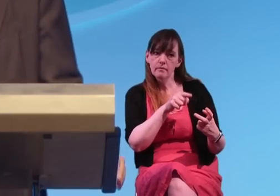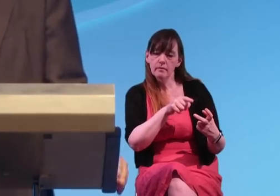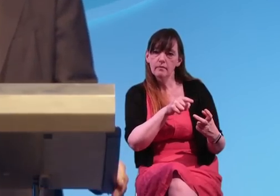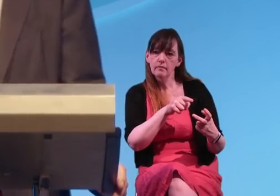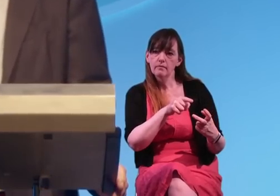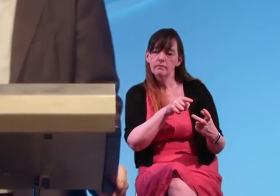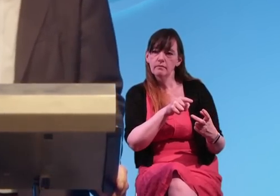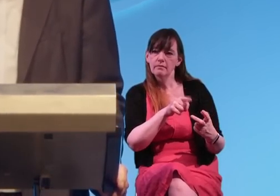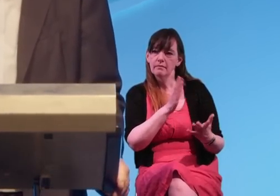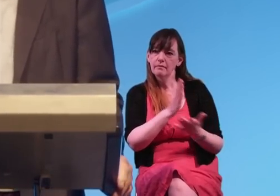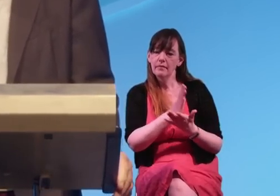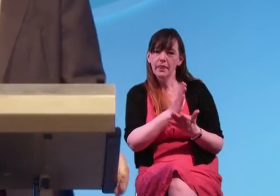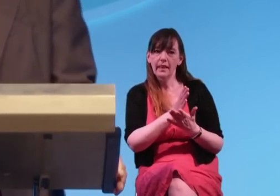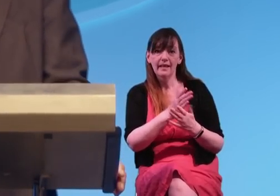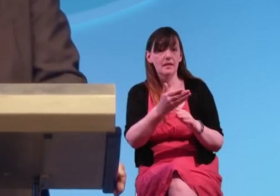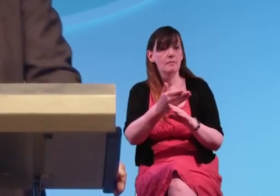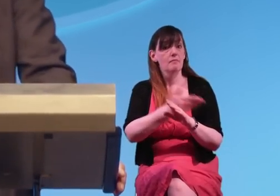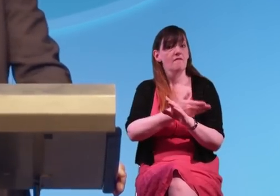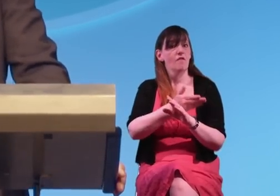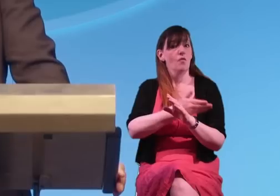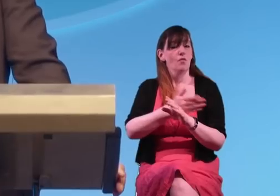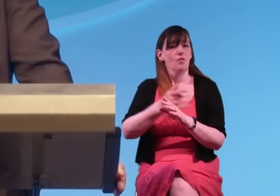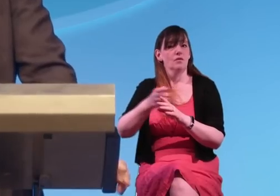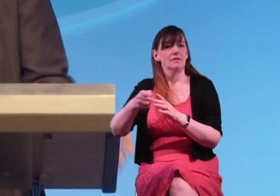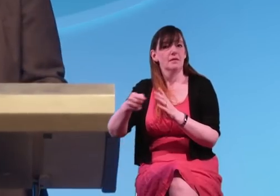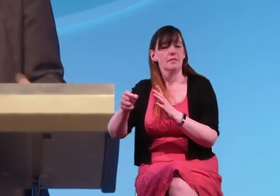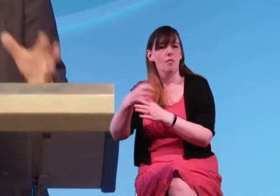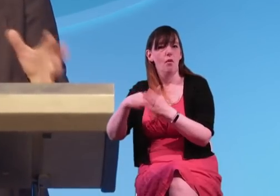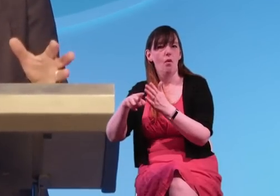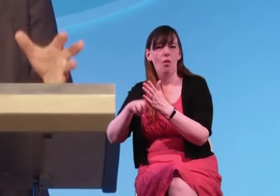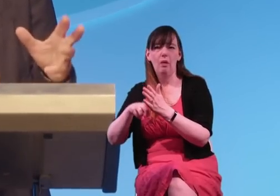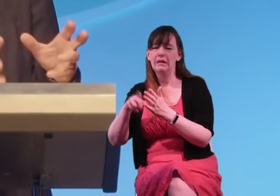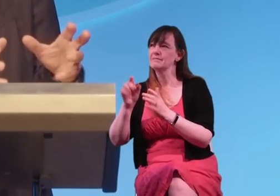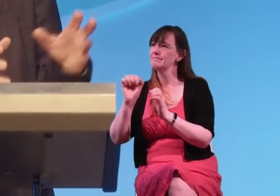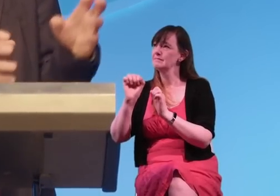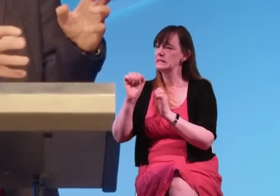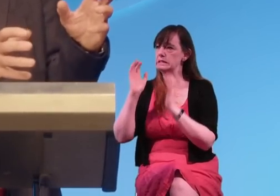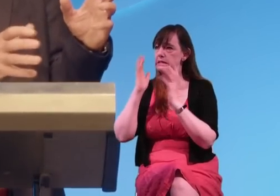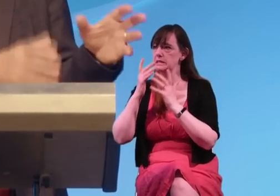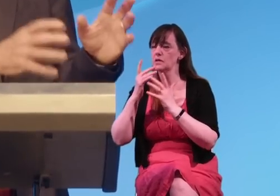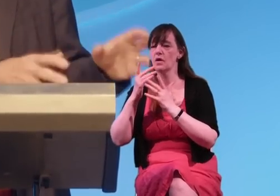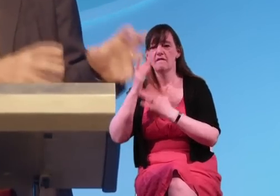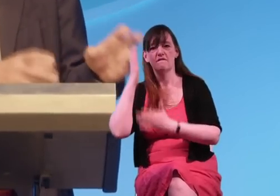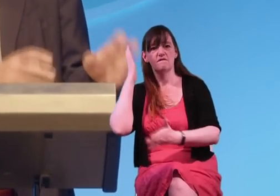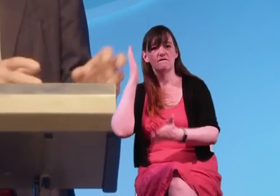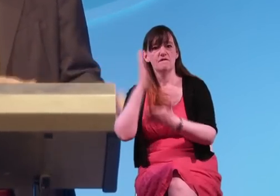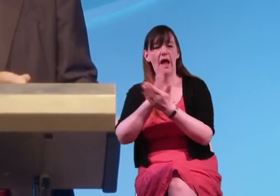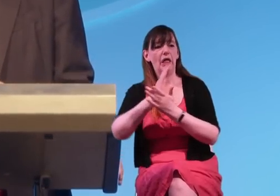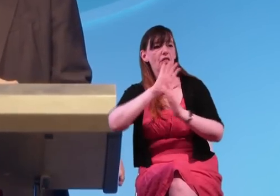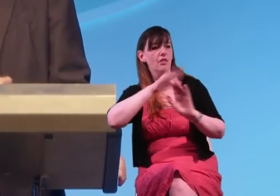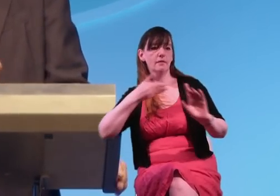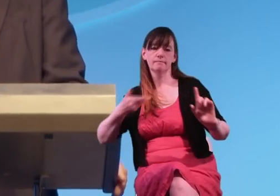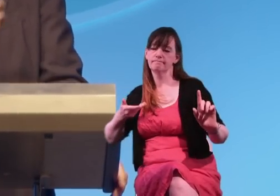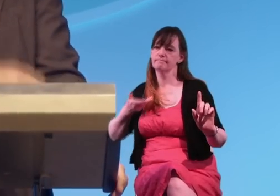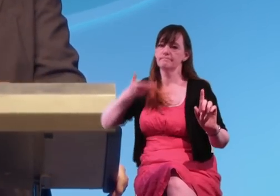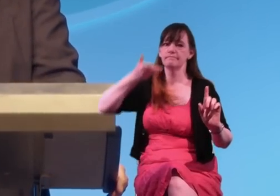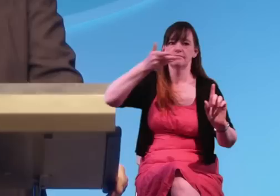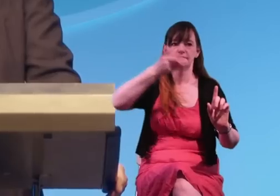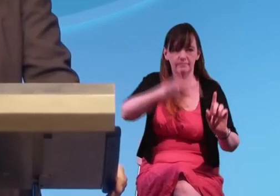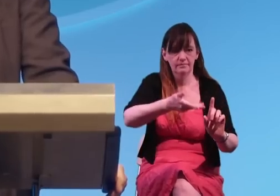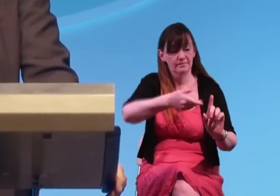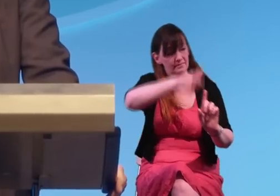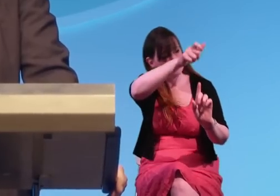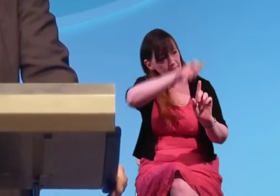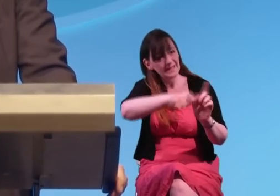course, is leading up to his great concern that the baton of faith will be passed unfailingly into the hands not only